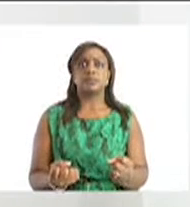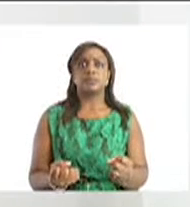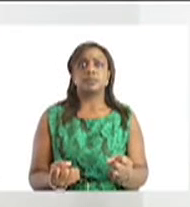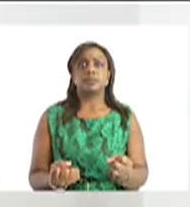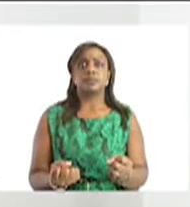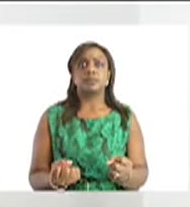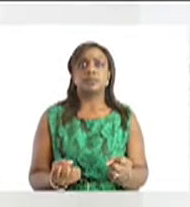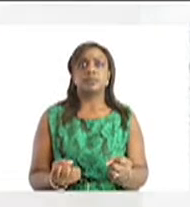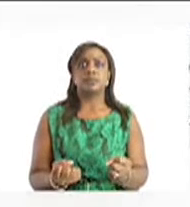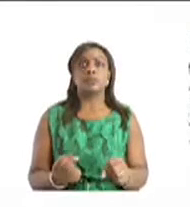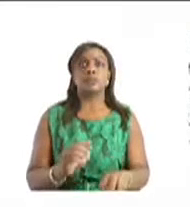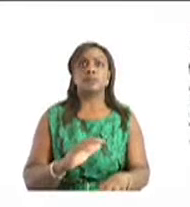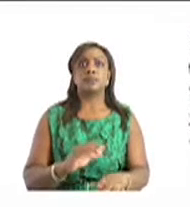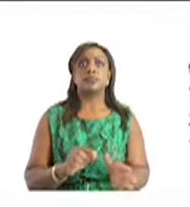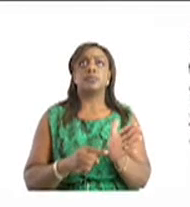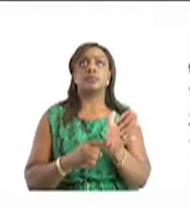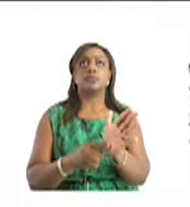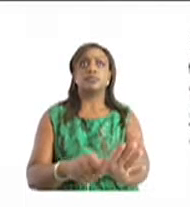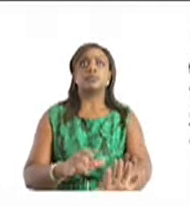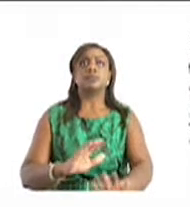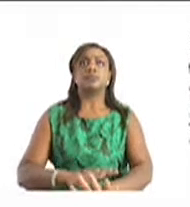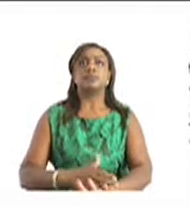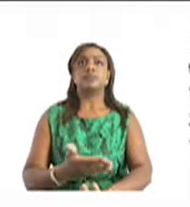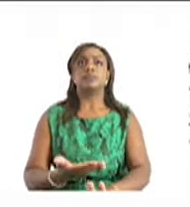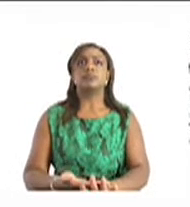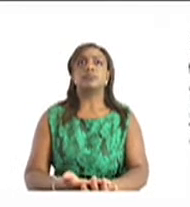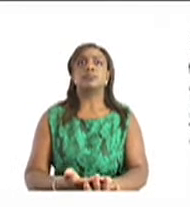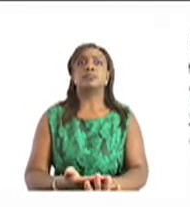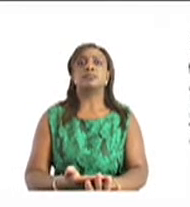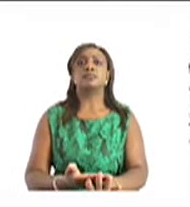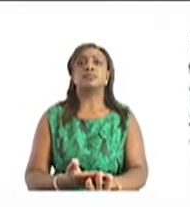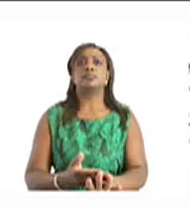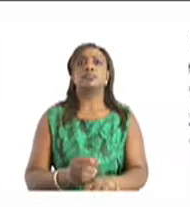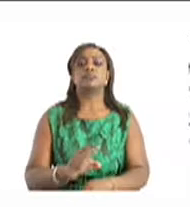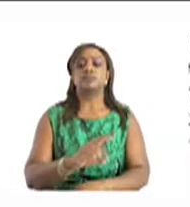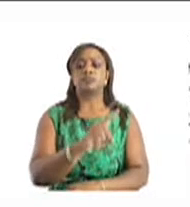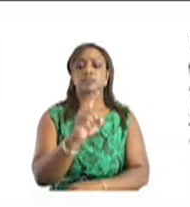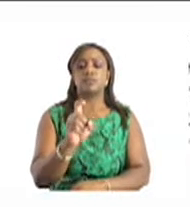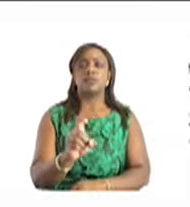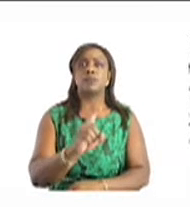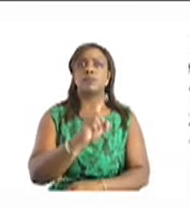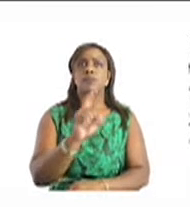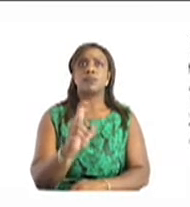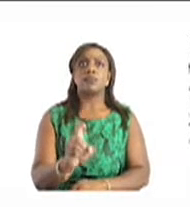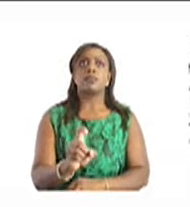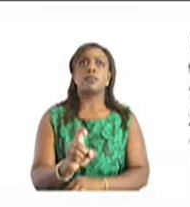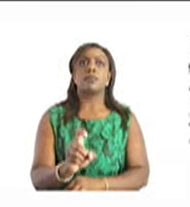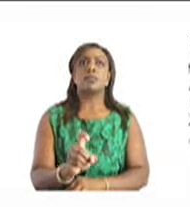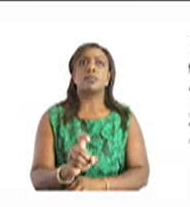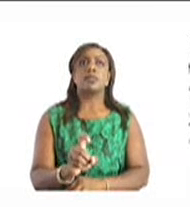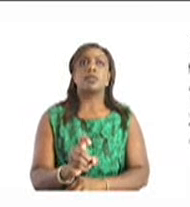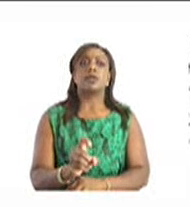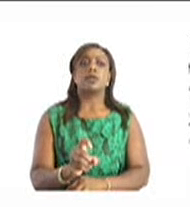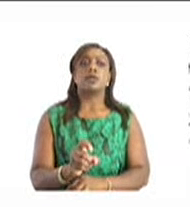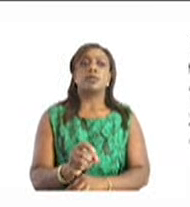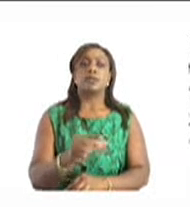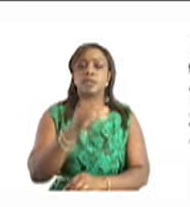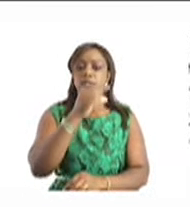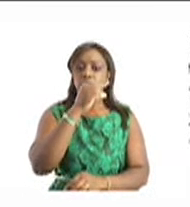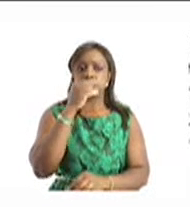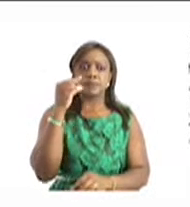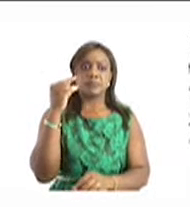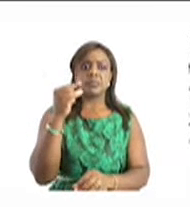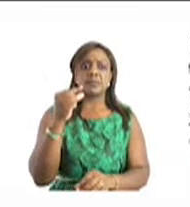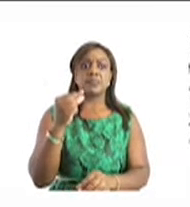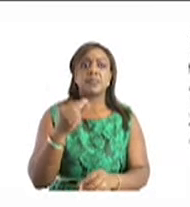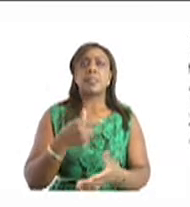look at our fun quiz time. Our first question for this quiz is, name any type of health factors